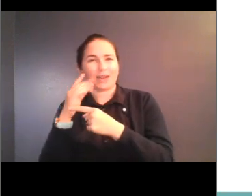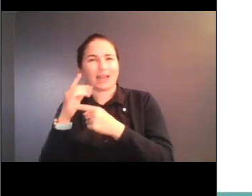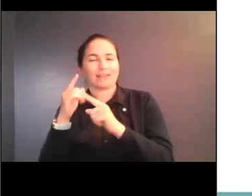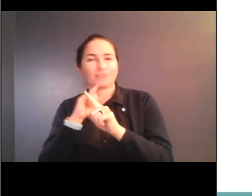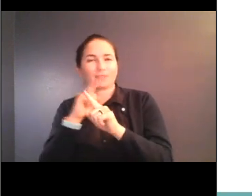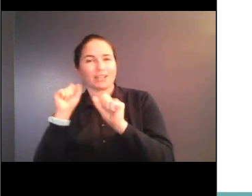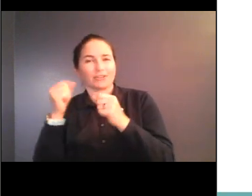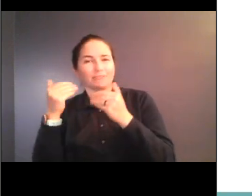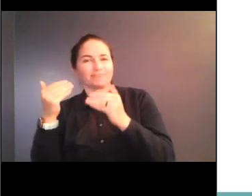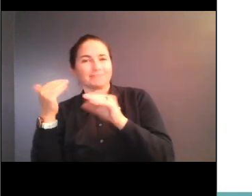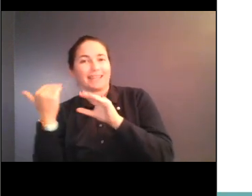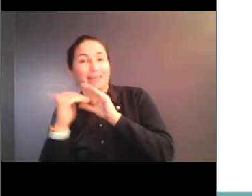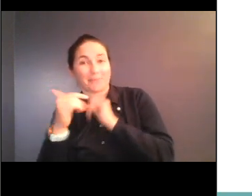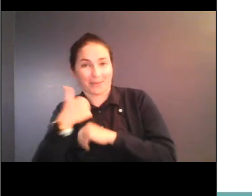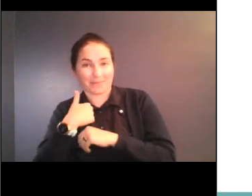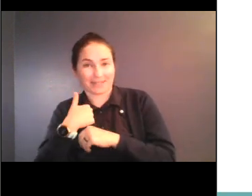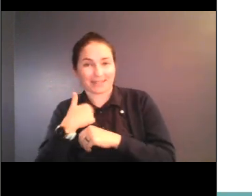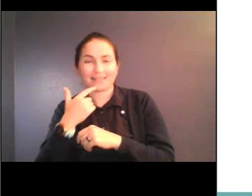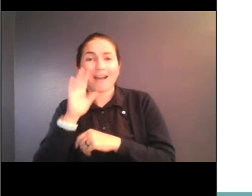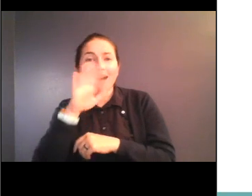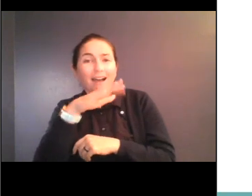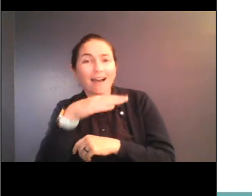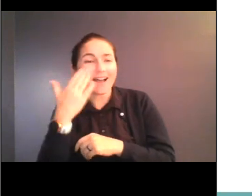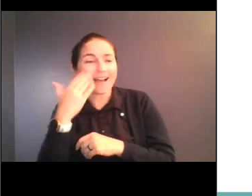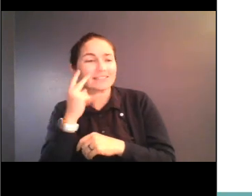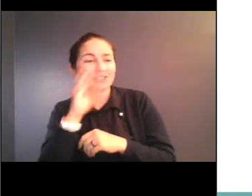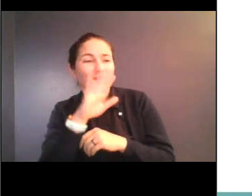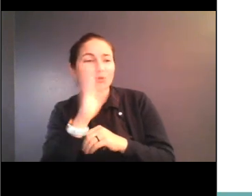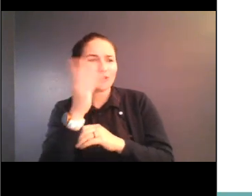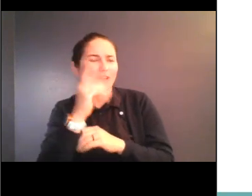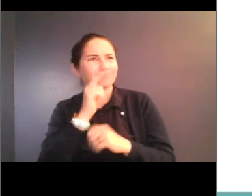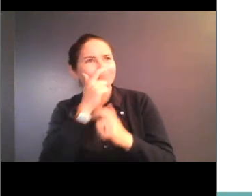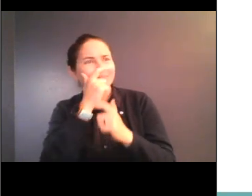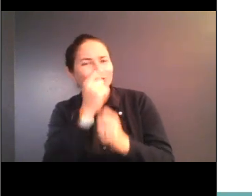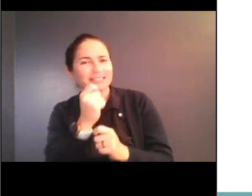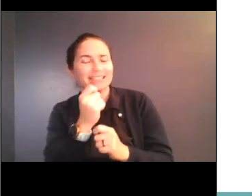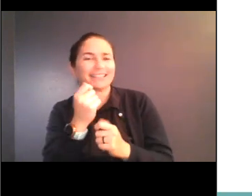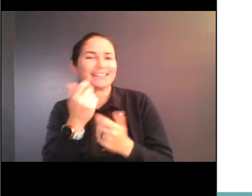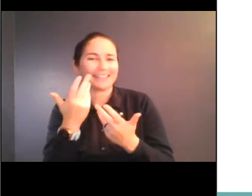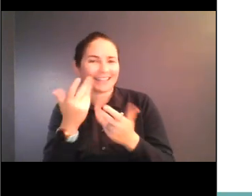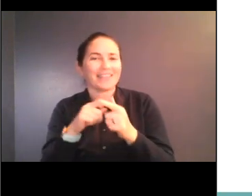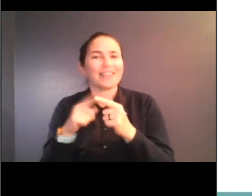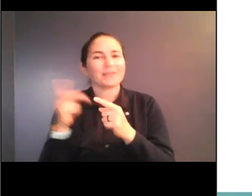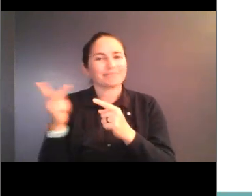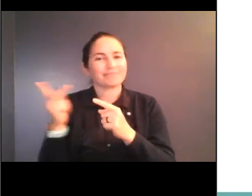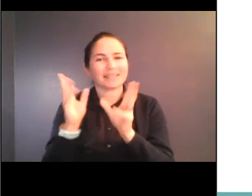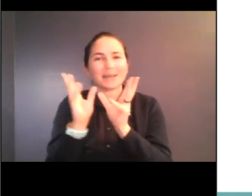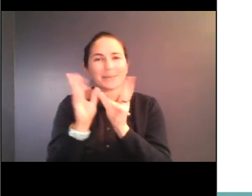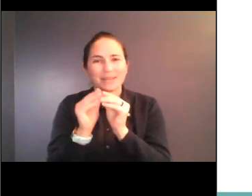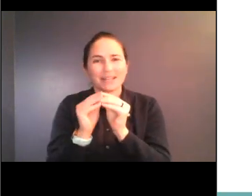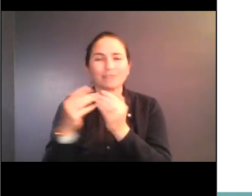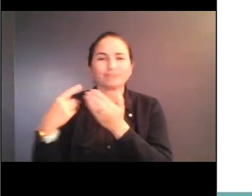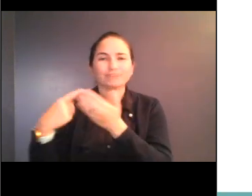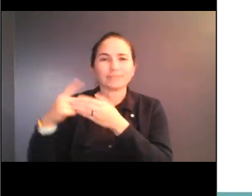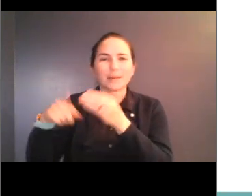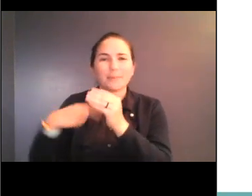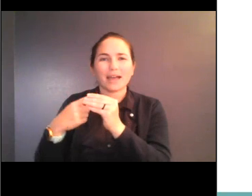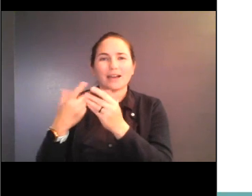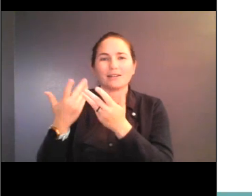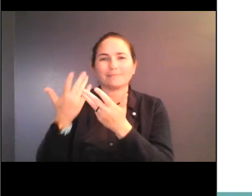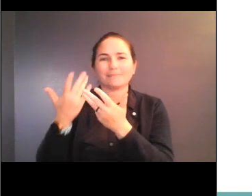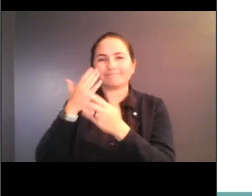email me and say, oh my gosh, you know, I saw your talk, it was so interesting. And then we had a meeting to talk about